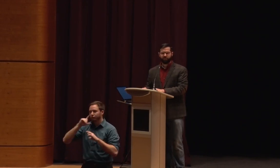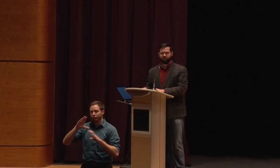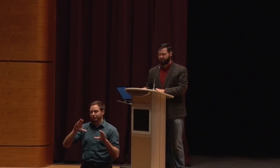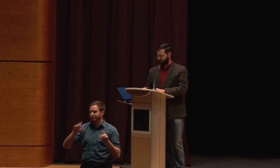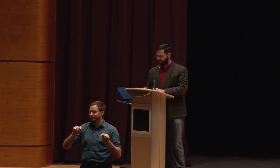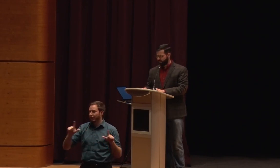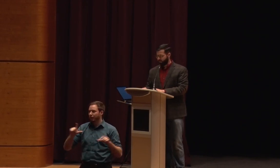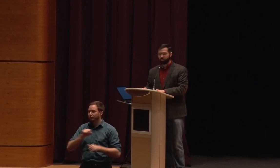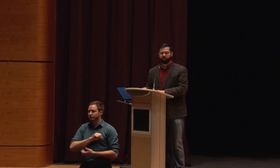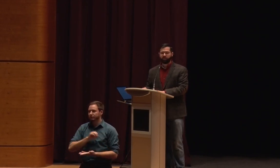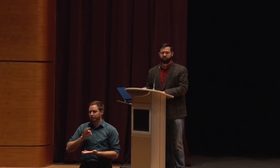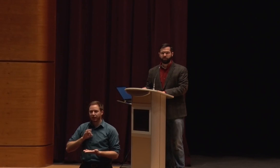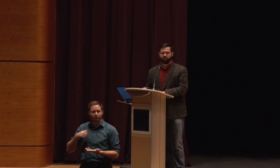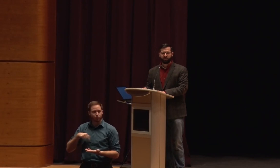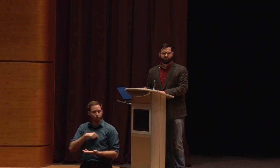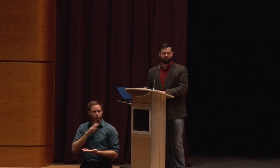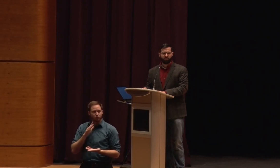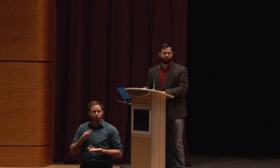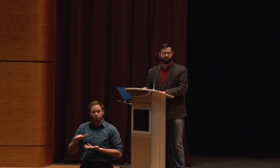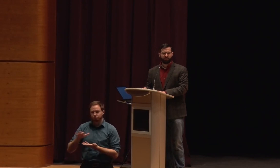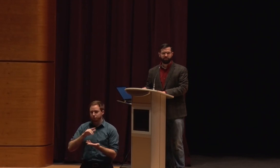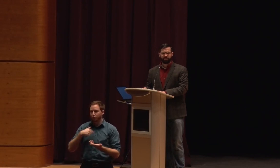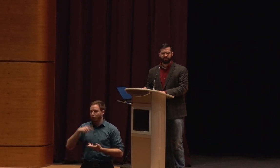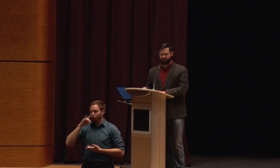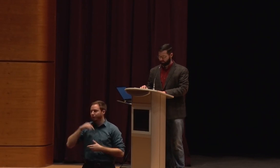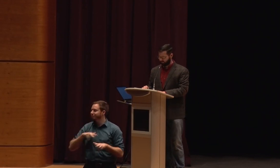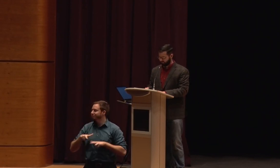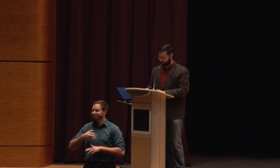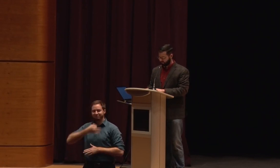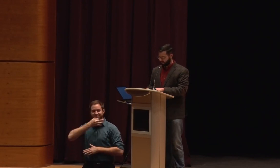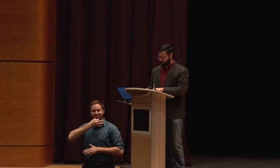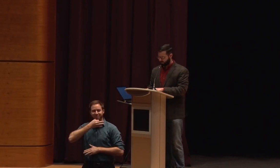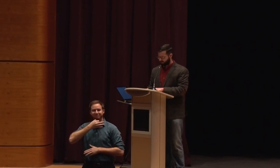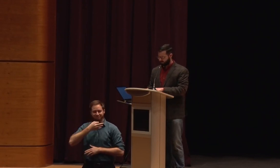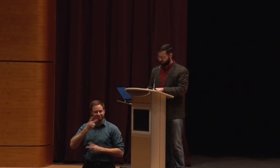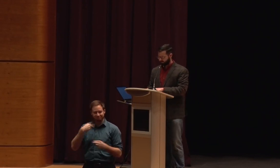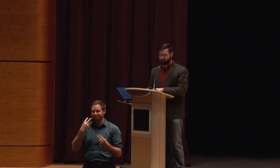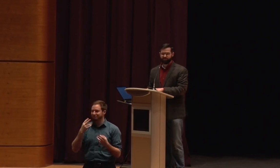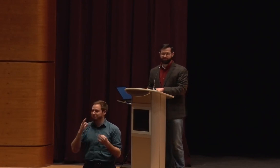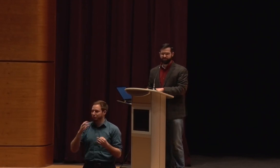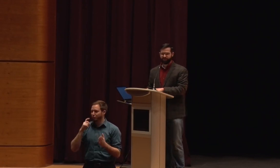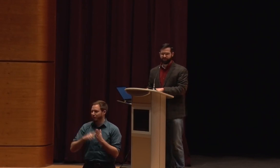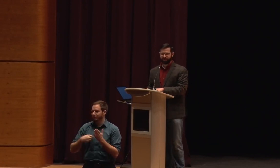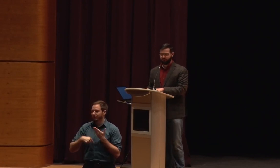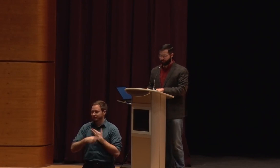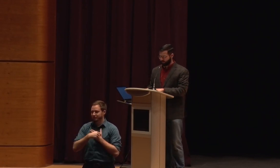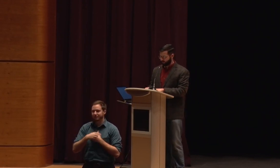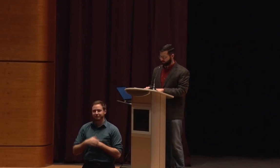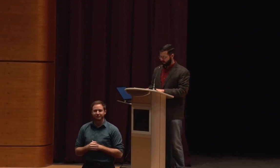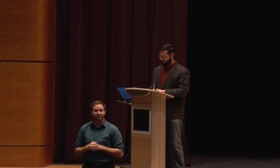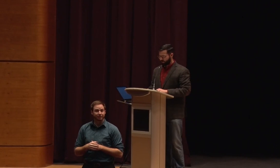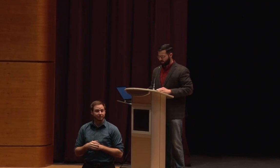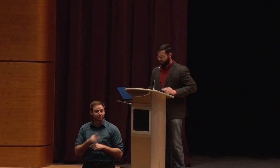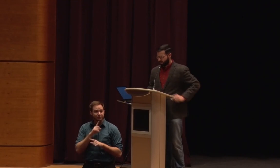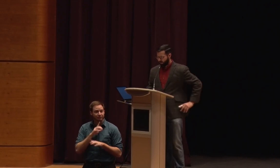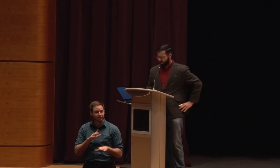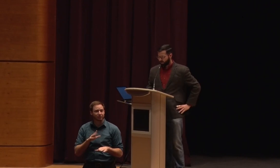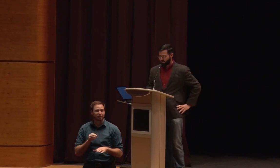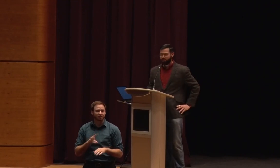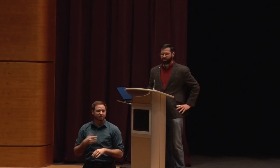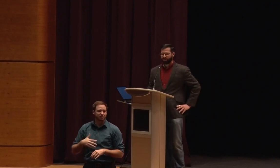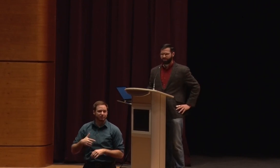staff. We will be the people who look like we know what we're doing, okay? So, that's a tough crowd, okay. So,